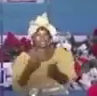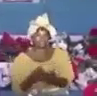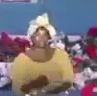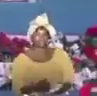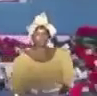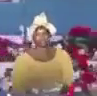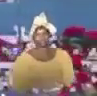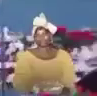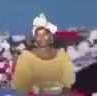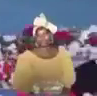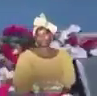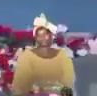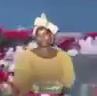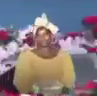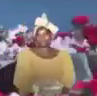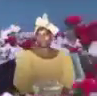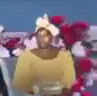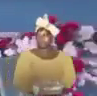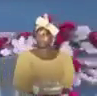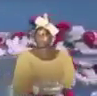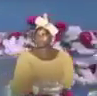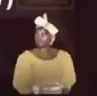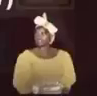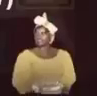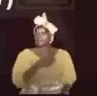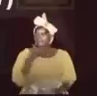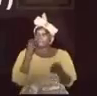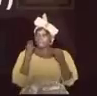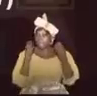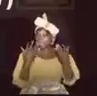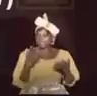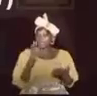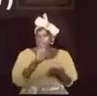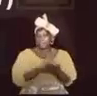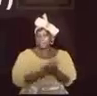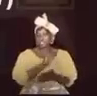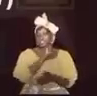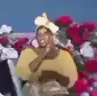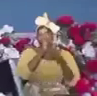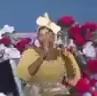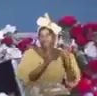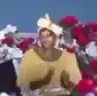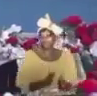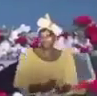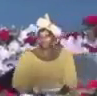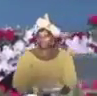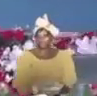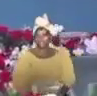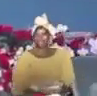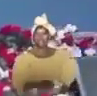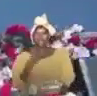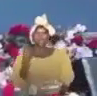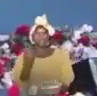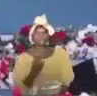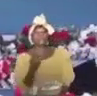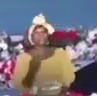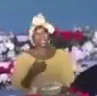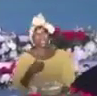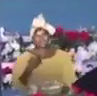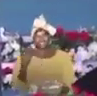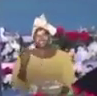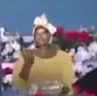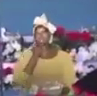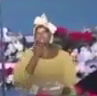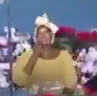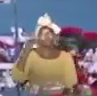Hallelujah. Is someone learning? Many believers work based on superstitious ideas. And with all